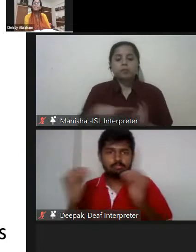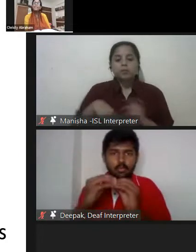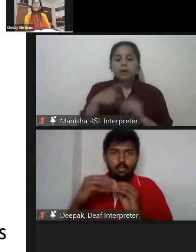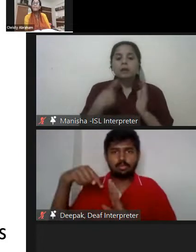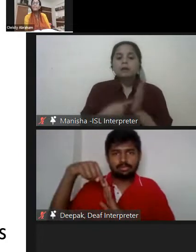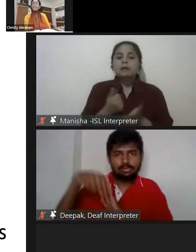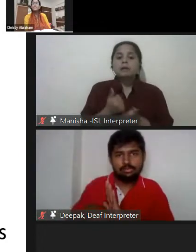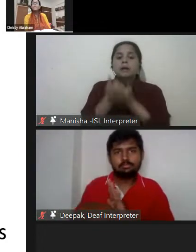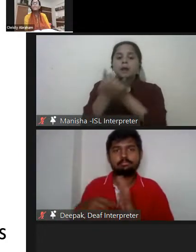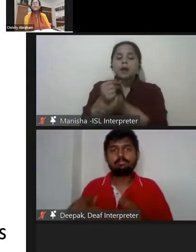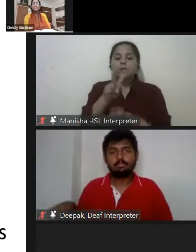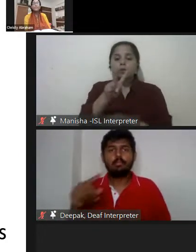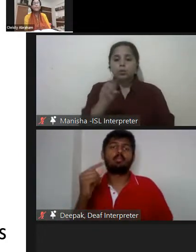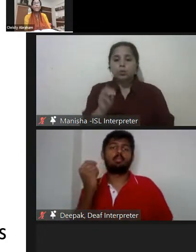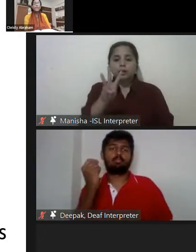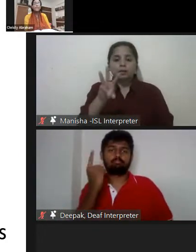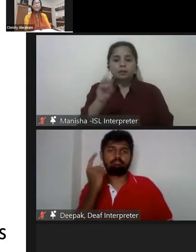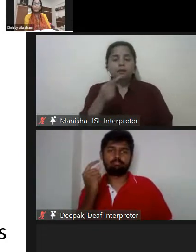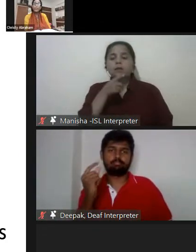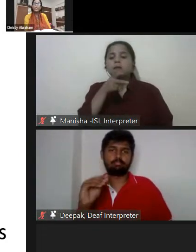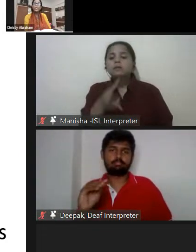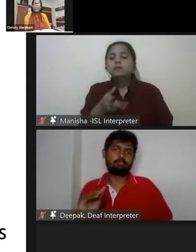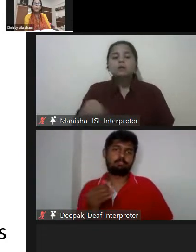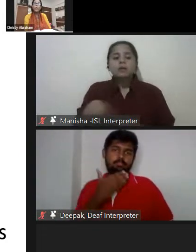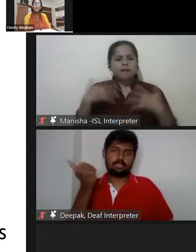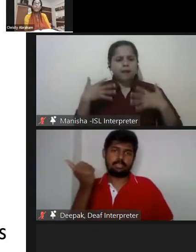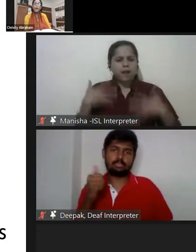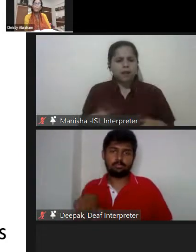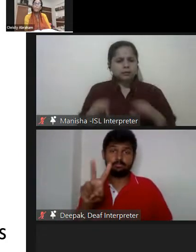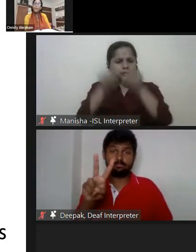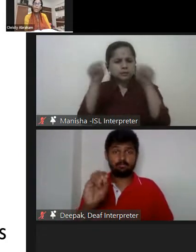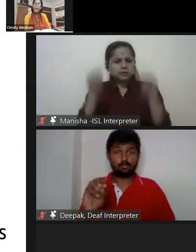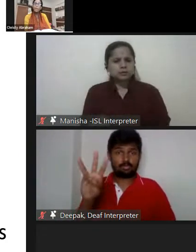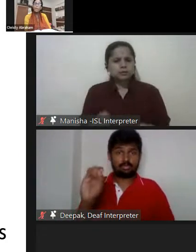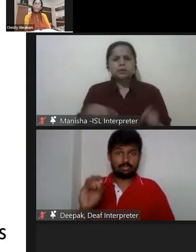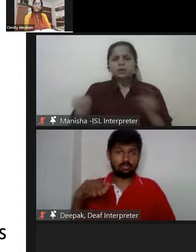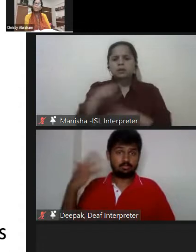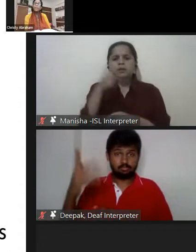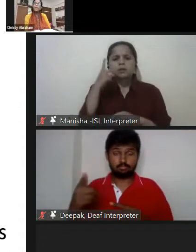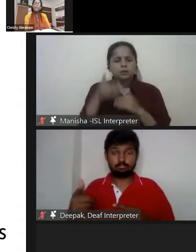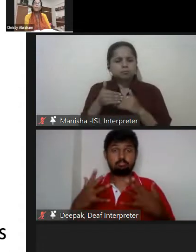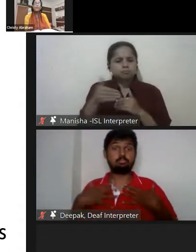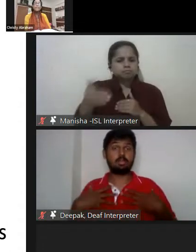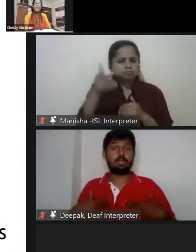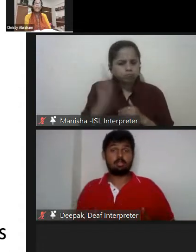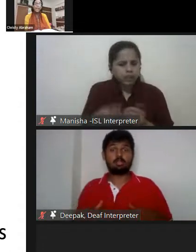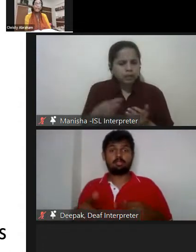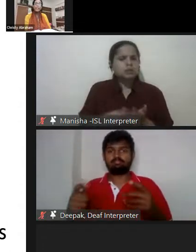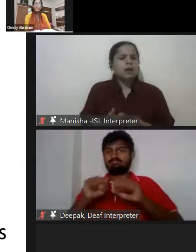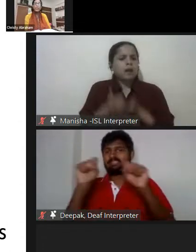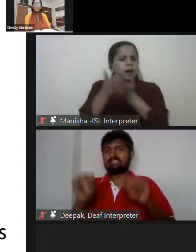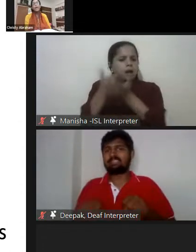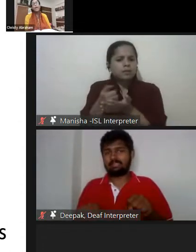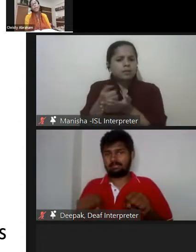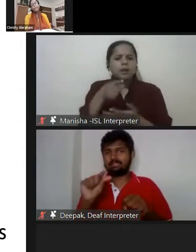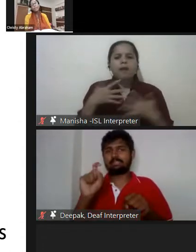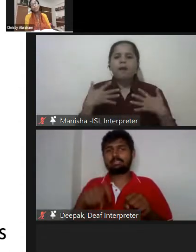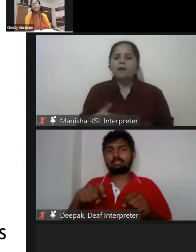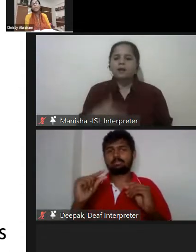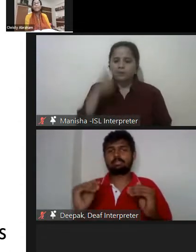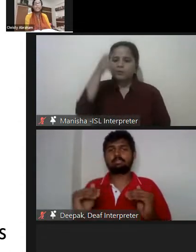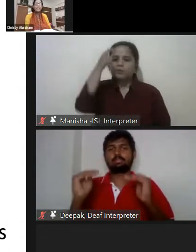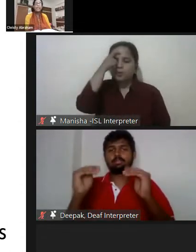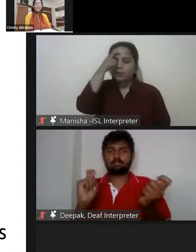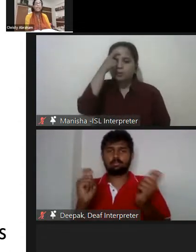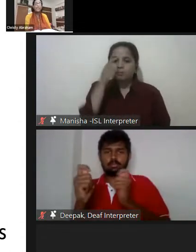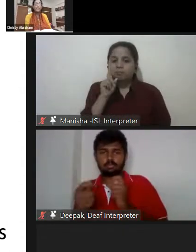says that health system should take the stewardship of rehabilitation because it's a health issue and though